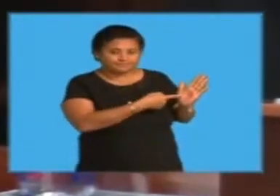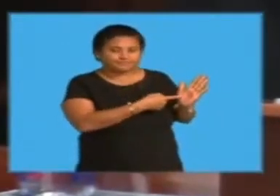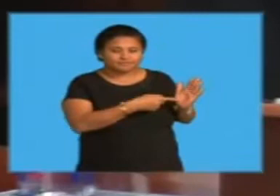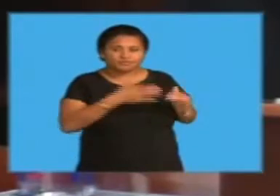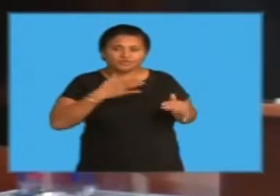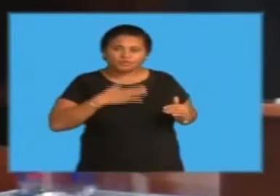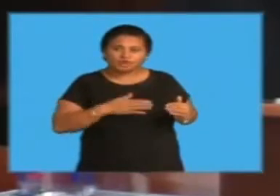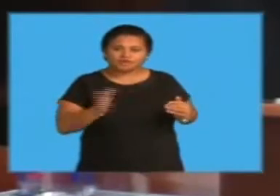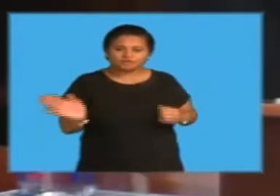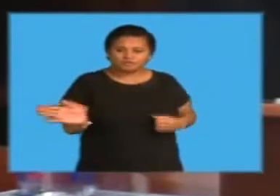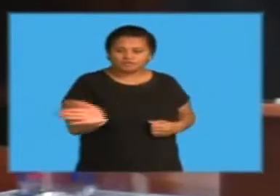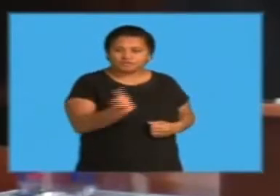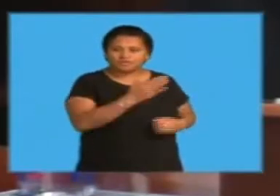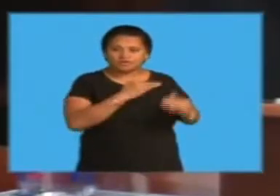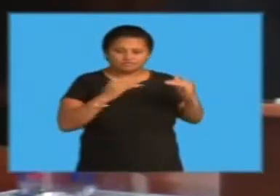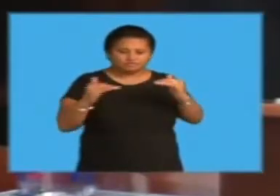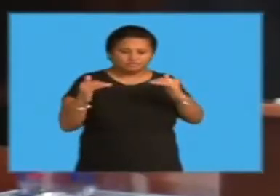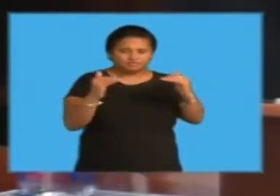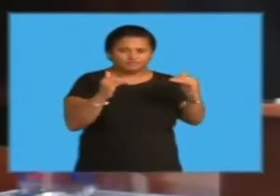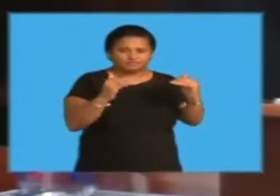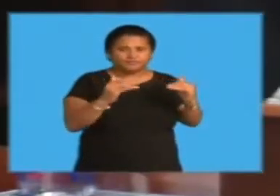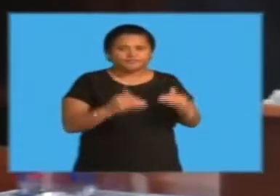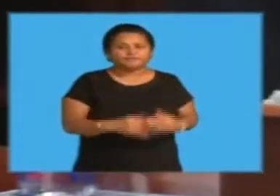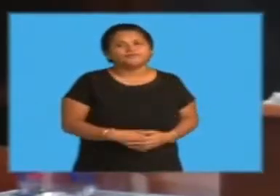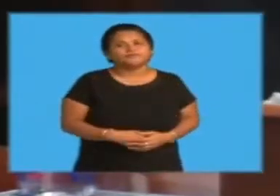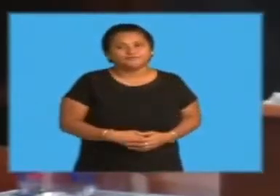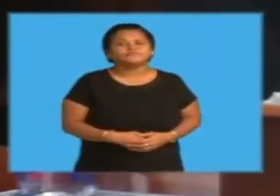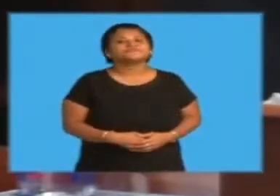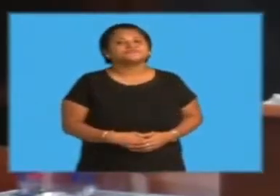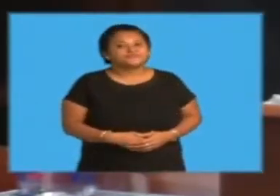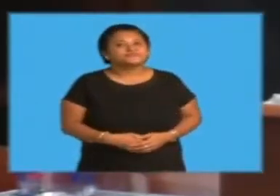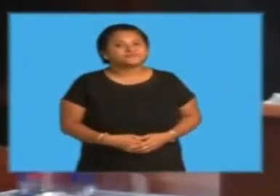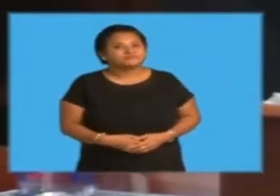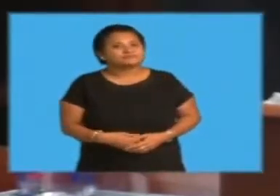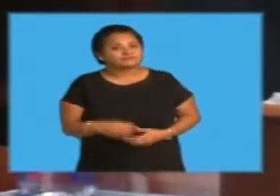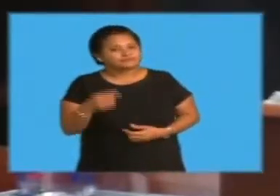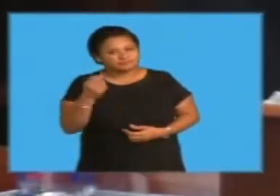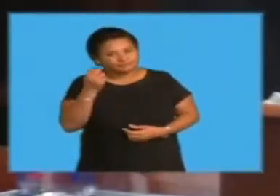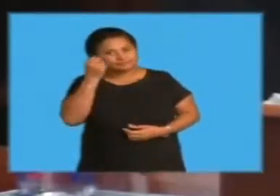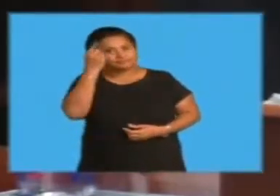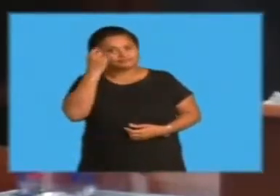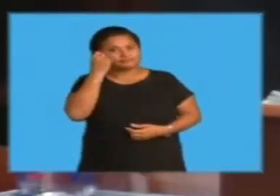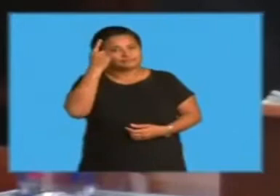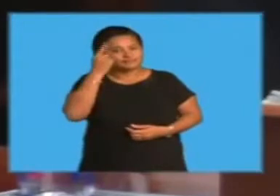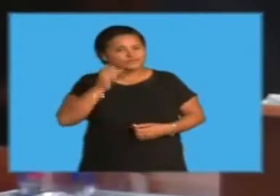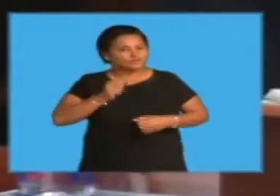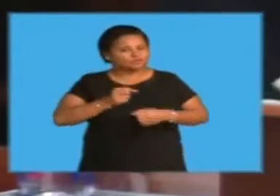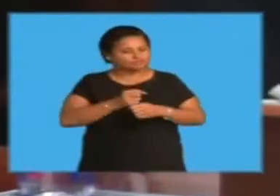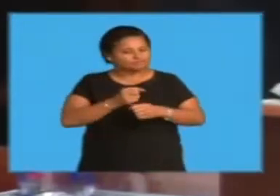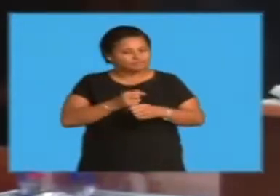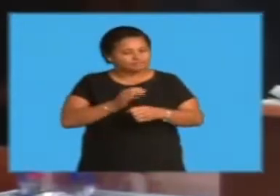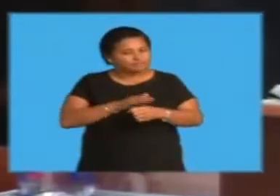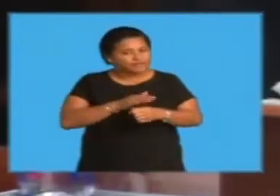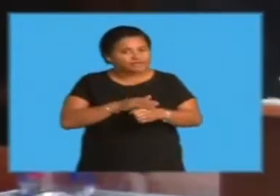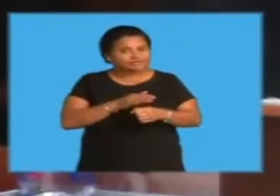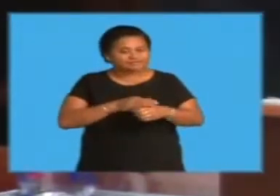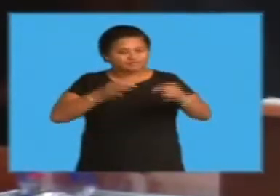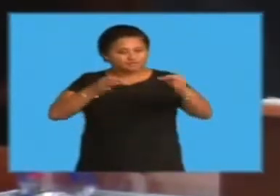other words, it expects us to make informed decisions and settle disputes in a respectful